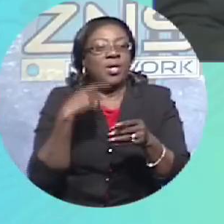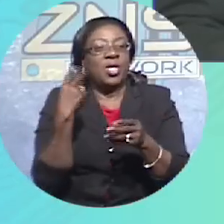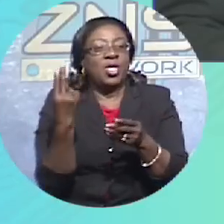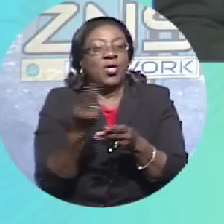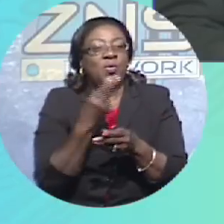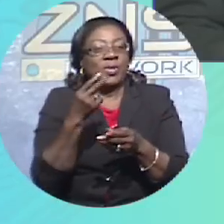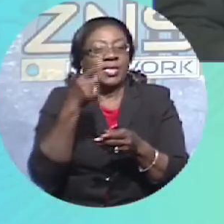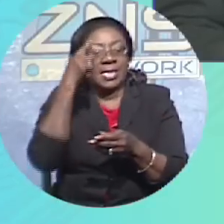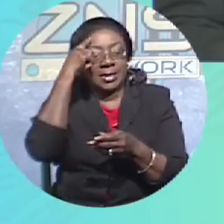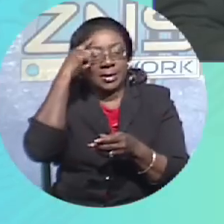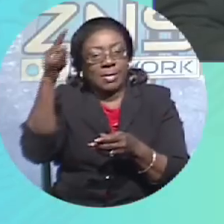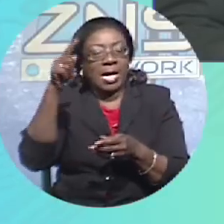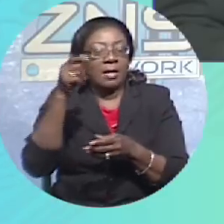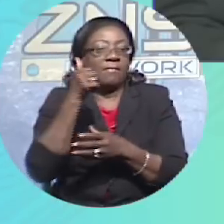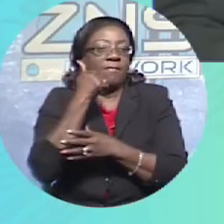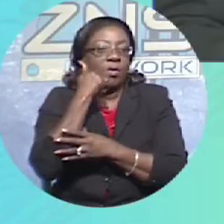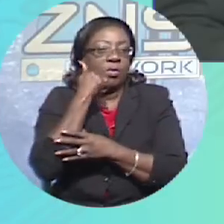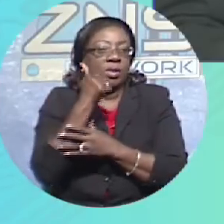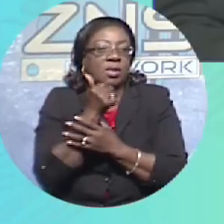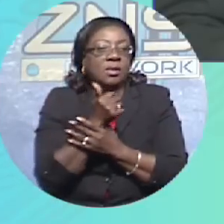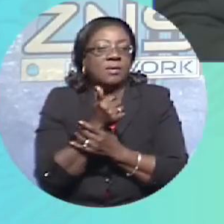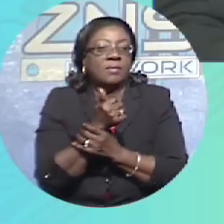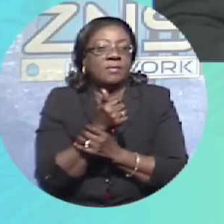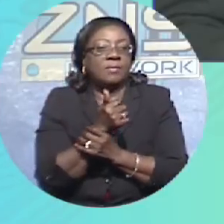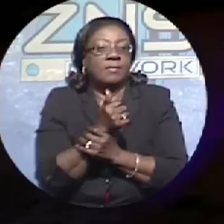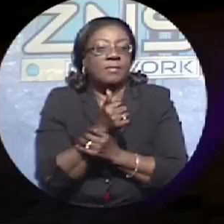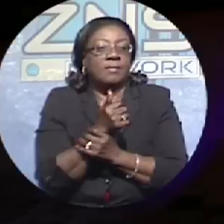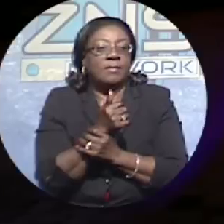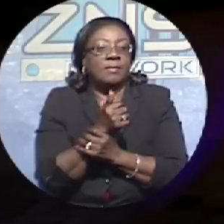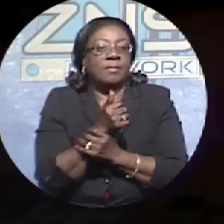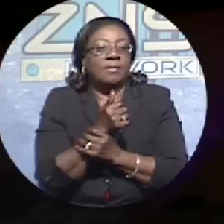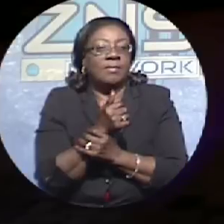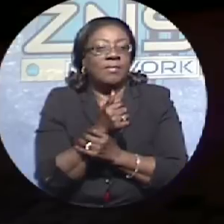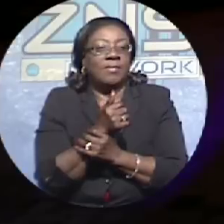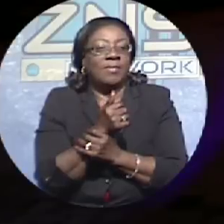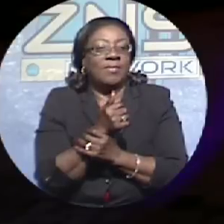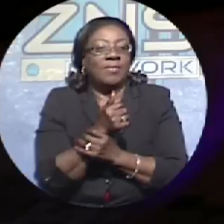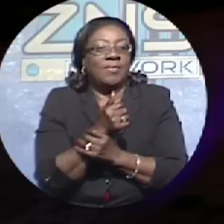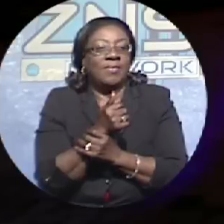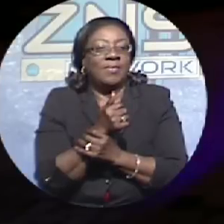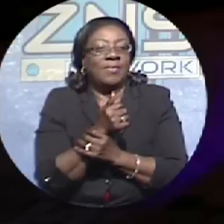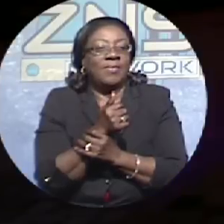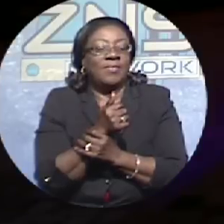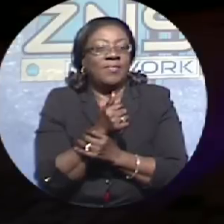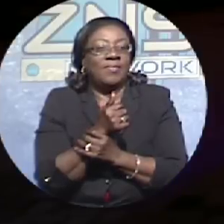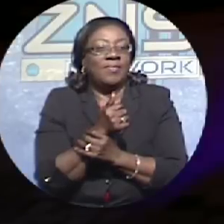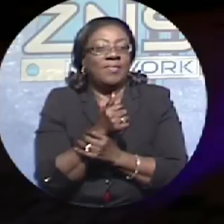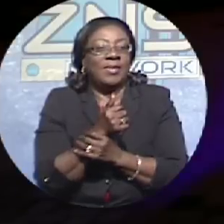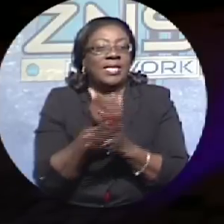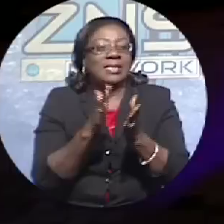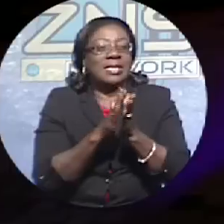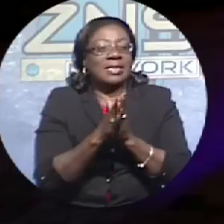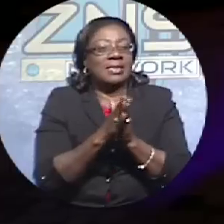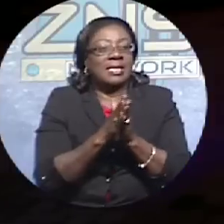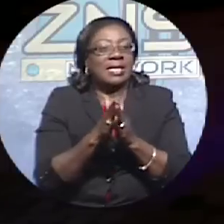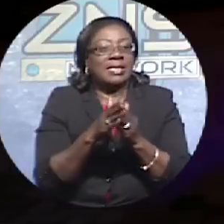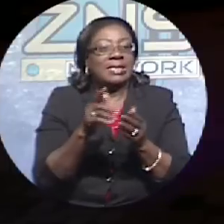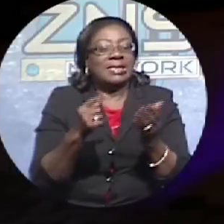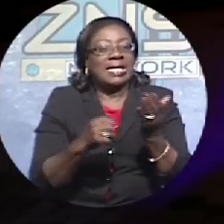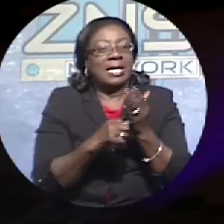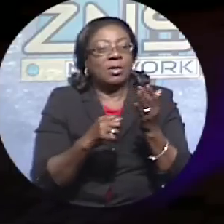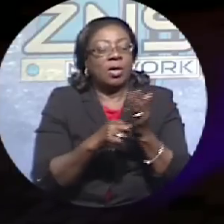right? In the world. Well, Andrew, obviously it's an exciting set of technology, and I just